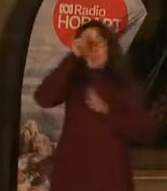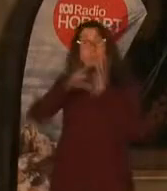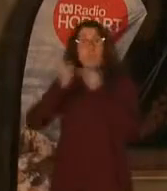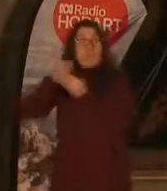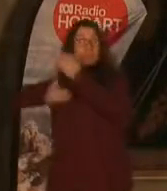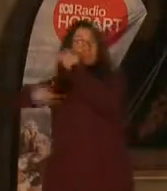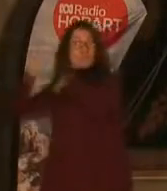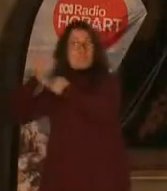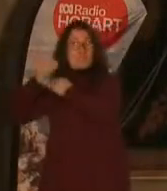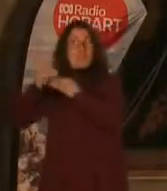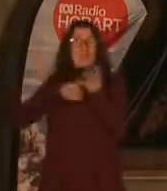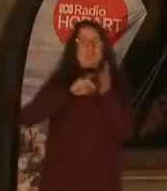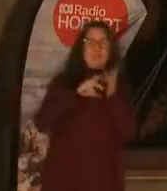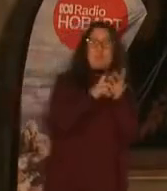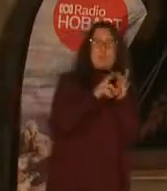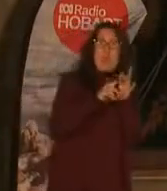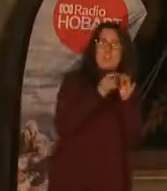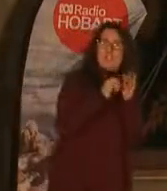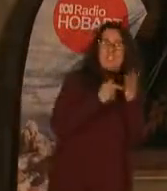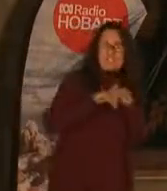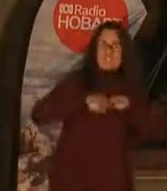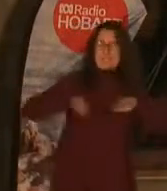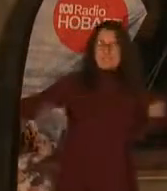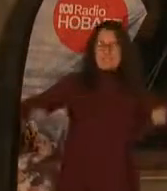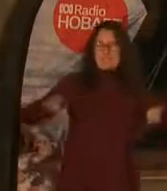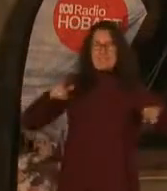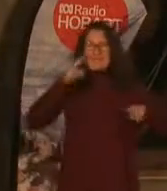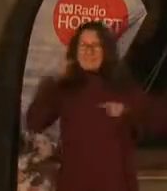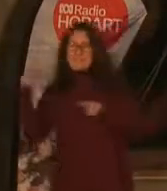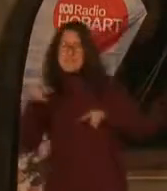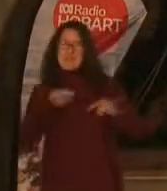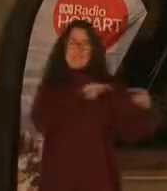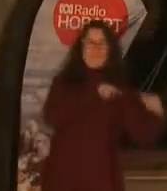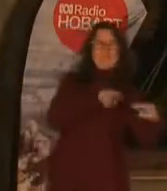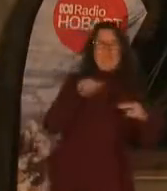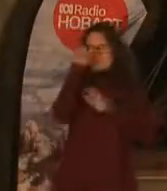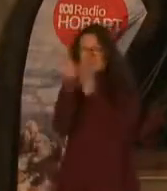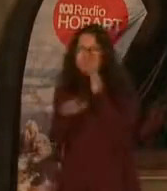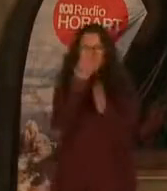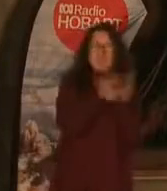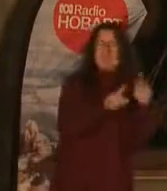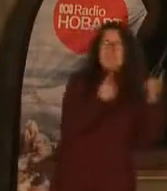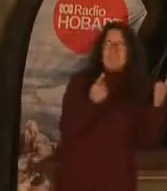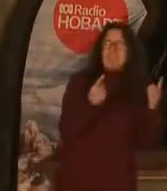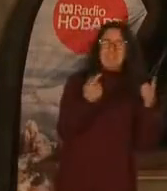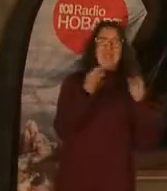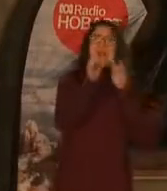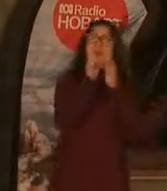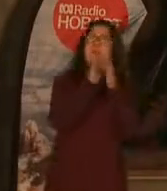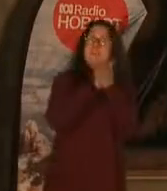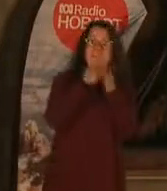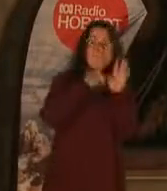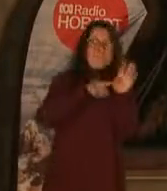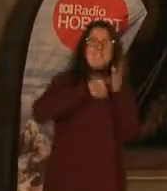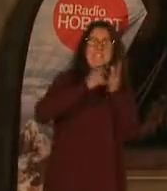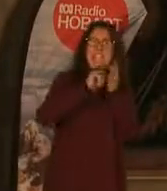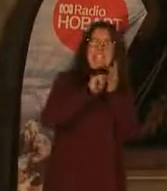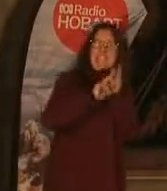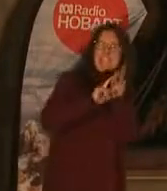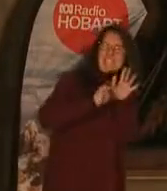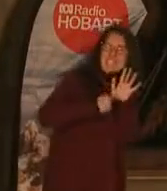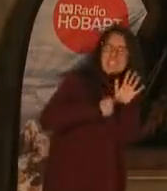biologist and a physicist don't think in the same way. So while it's effective because it gives you a language and a way